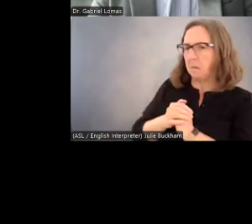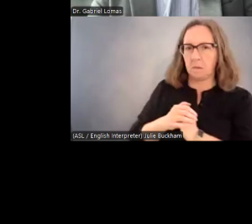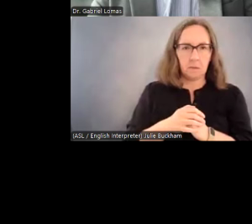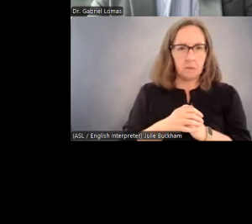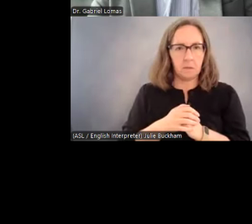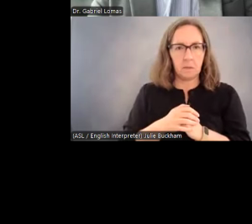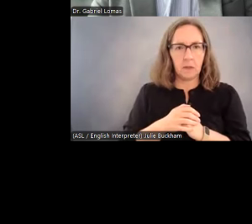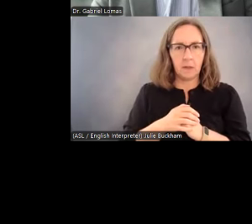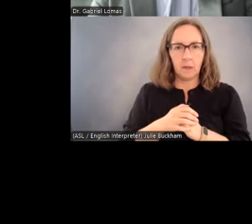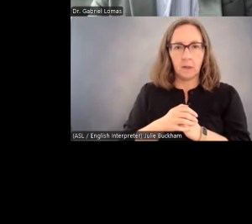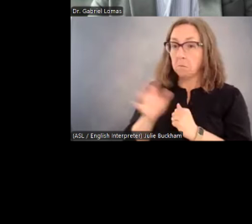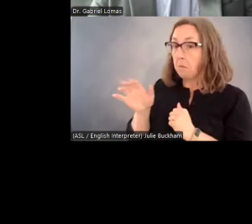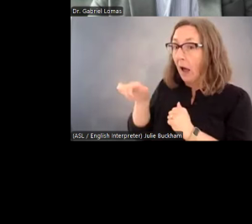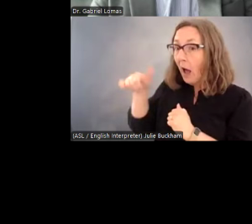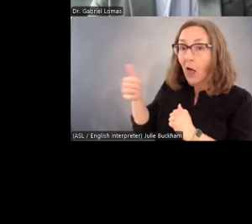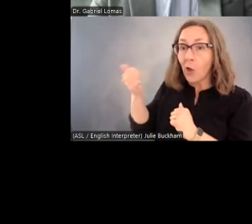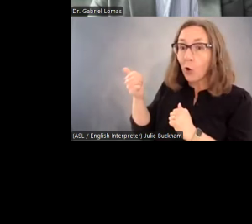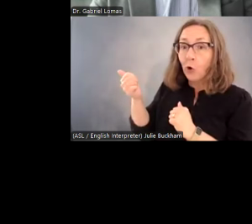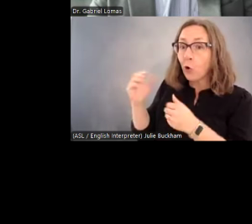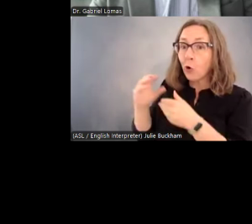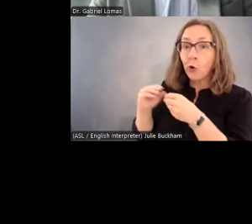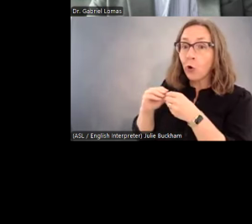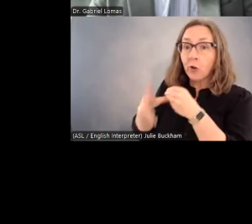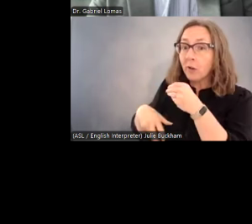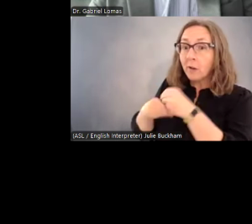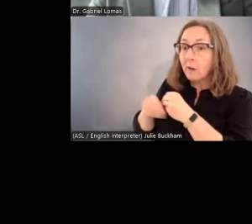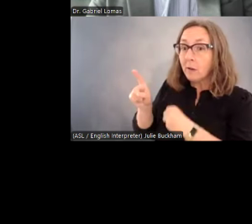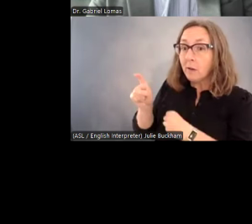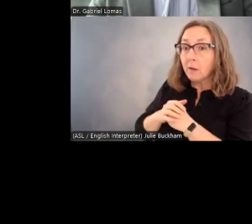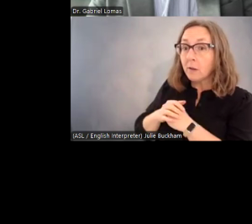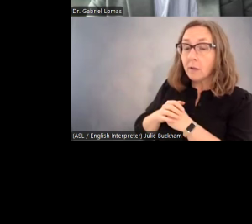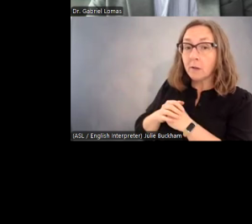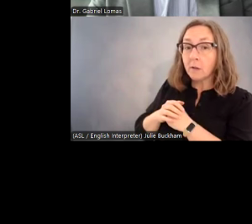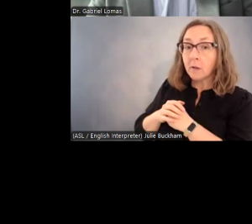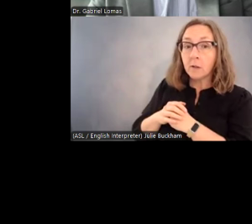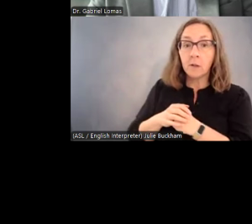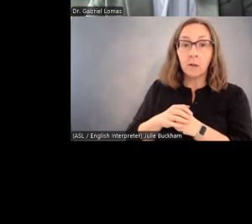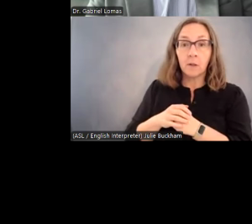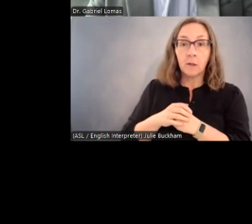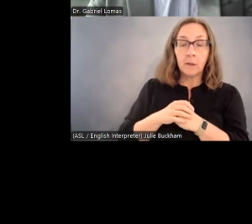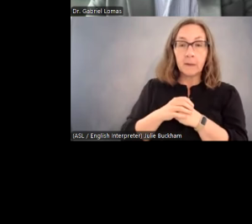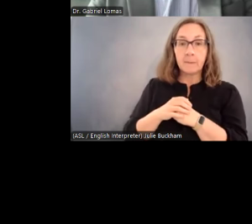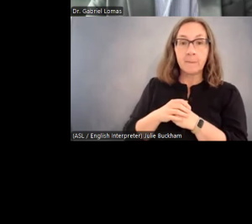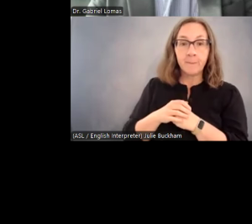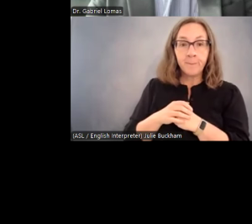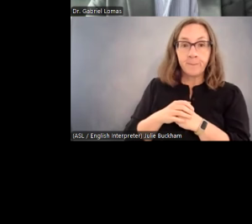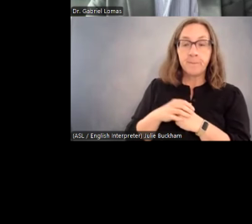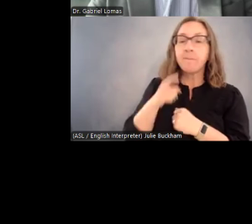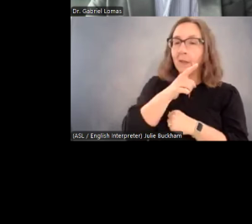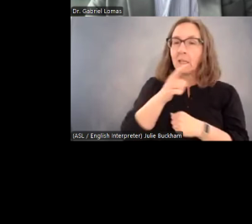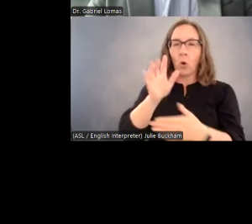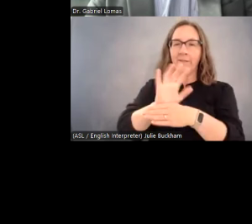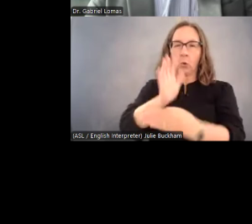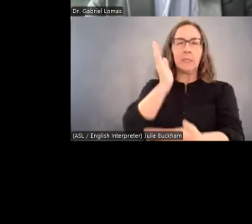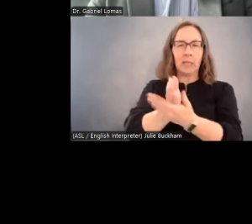Okay. Anything else that you think I need to know about? Okay. Okay, let's go ahead and stop the video.